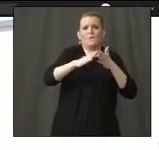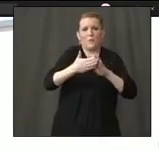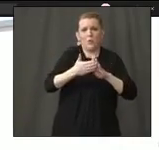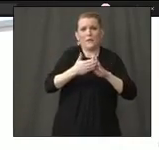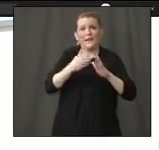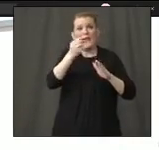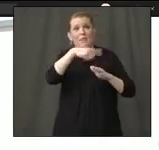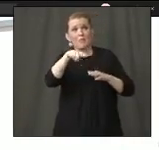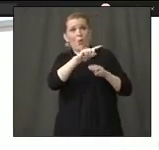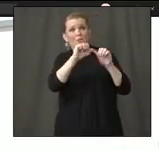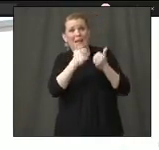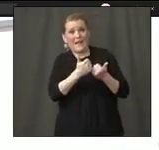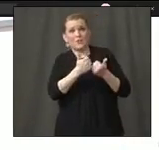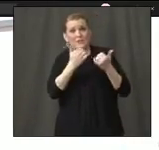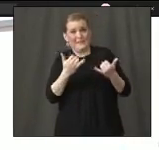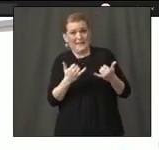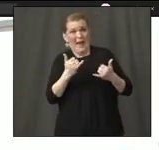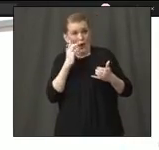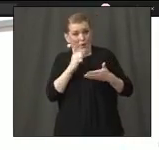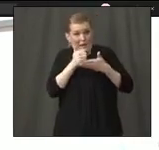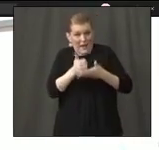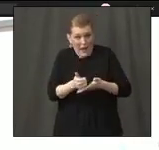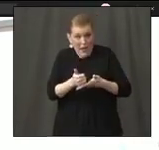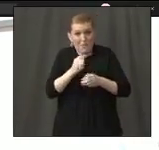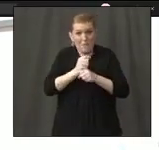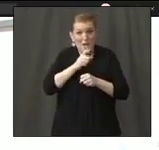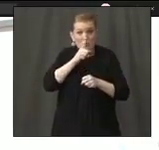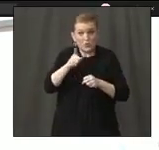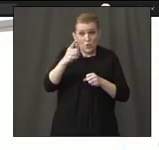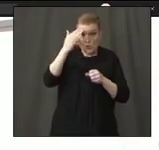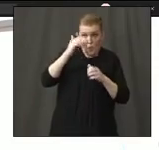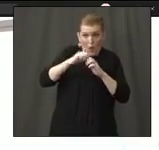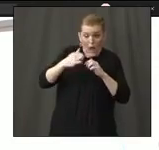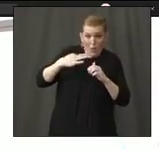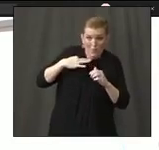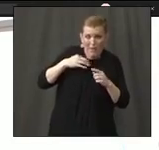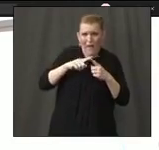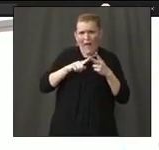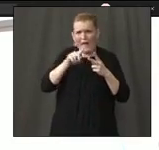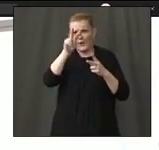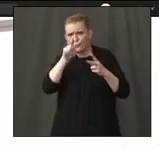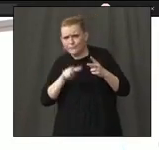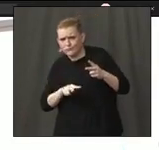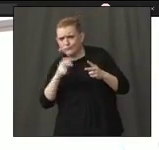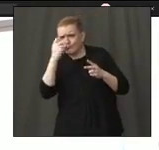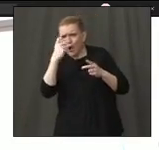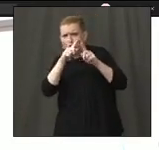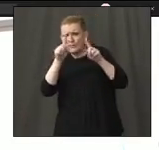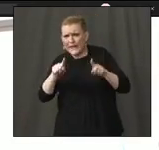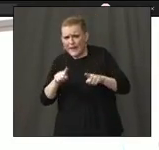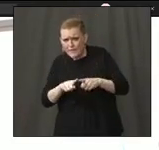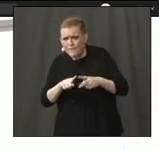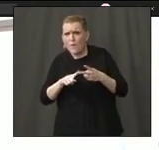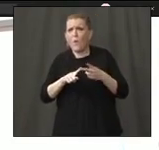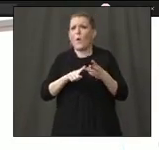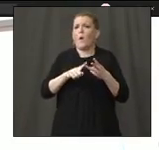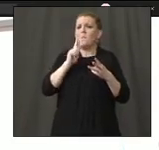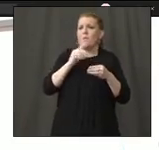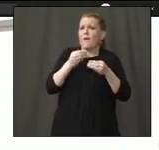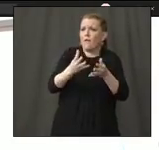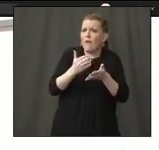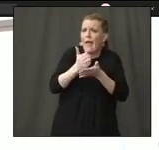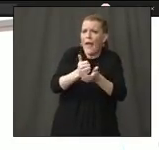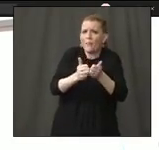but also ensure that you can apply, you understand these applications, and you're submitting complete applications. So